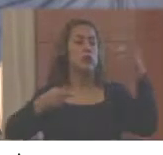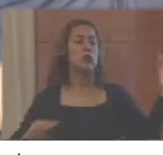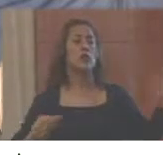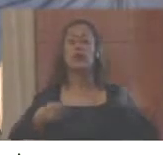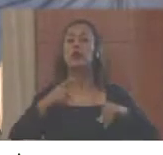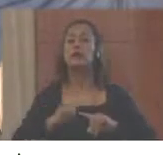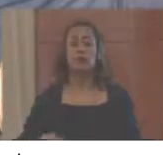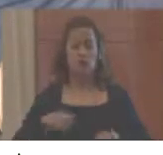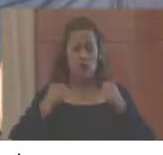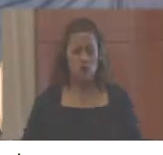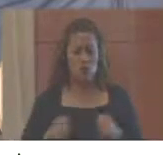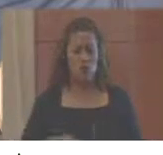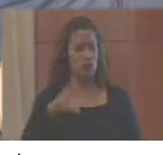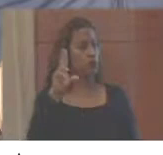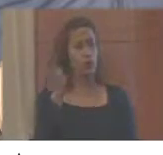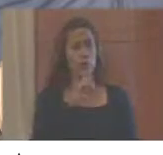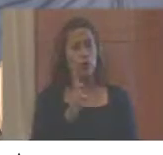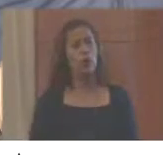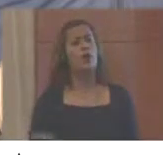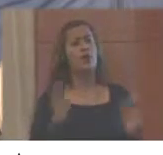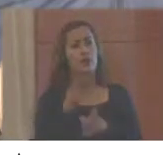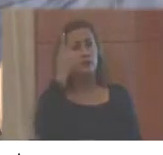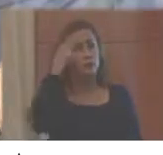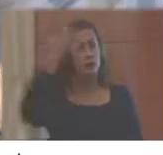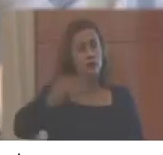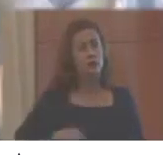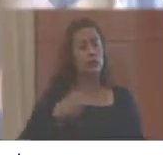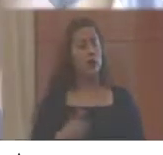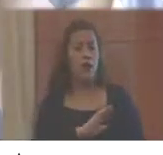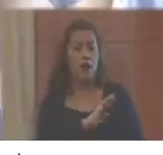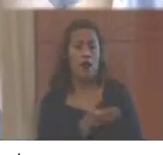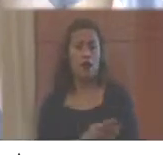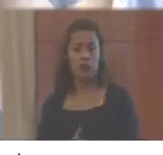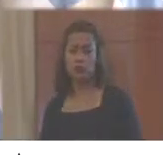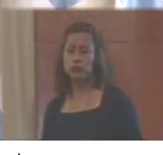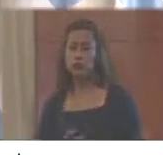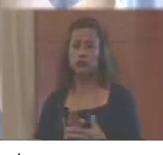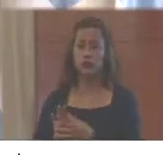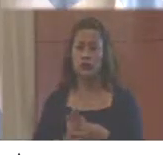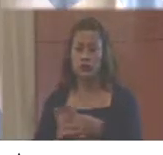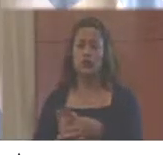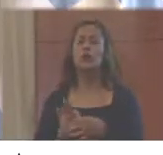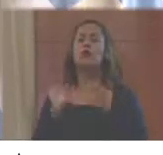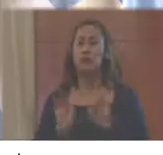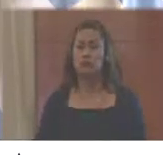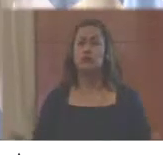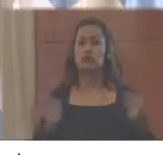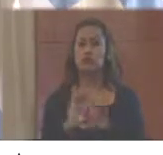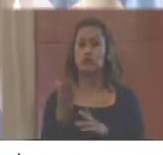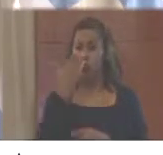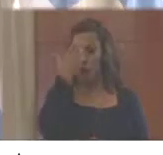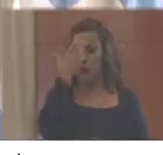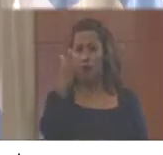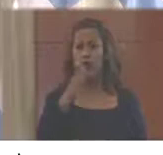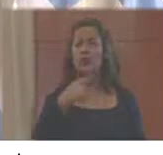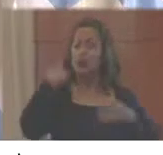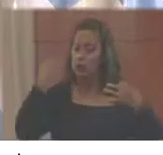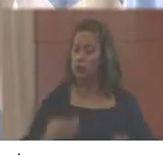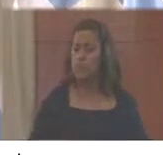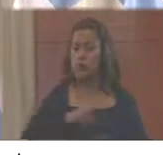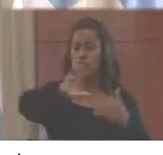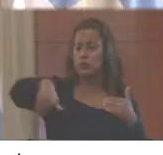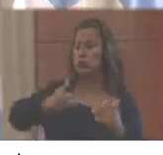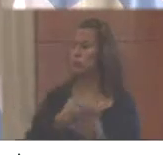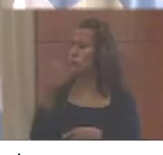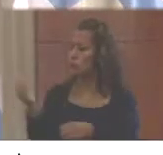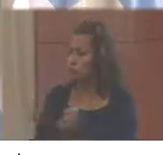to, even to the point of being square-headed, to continue with our efforts that will enable us to form a regional